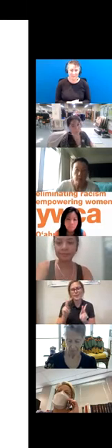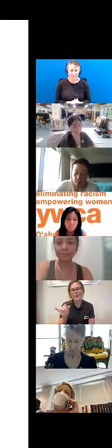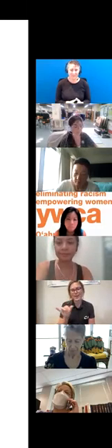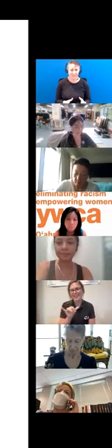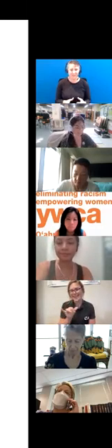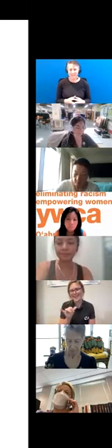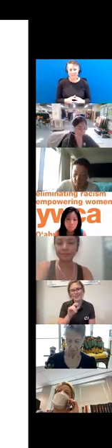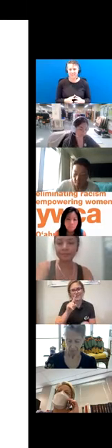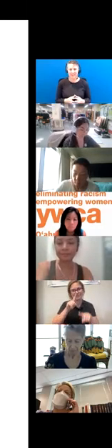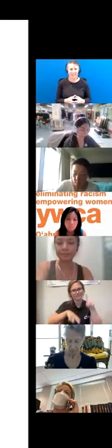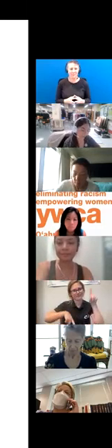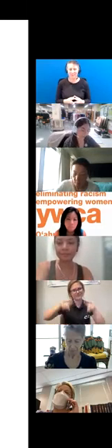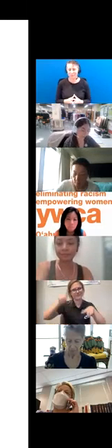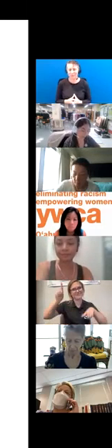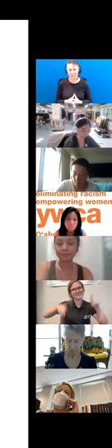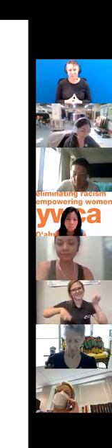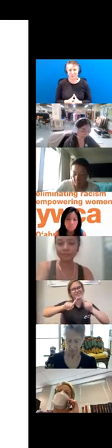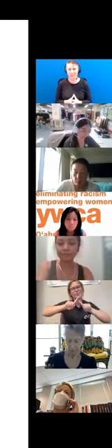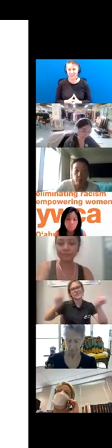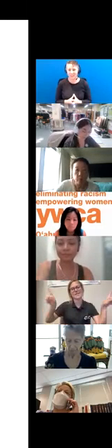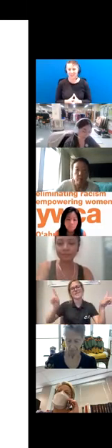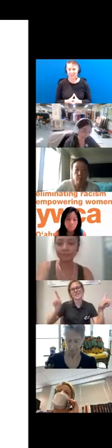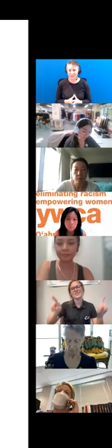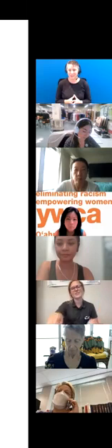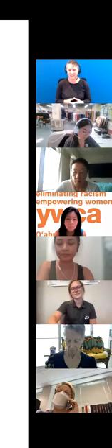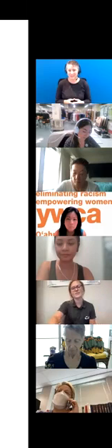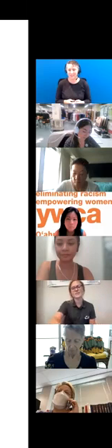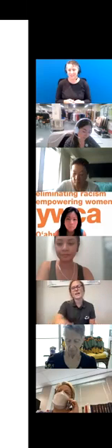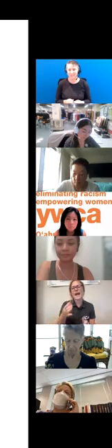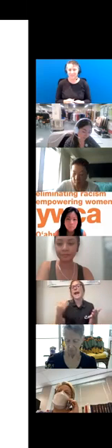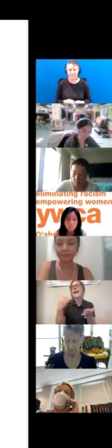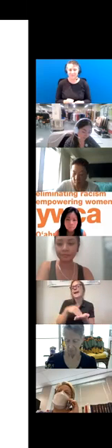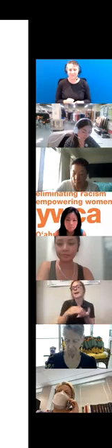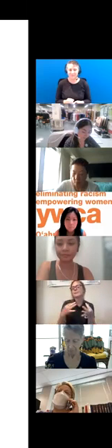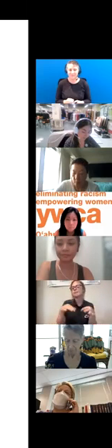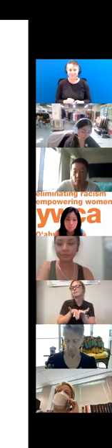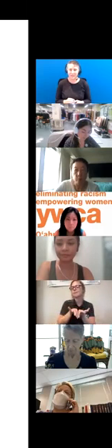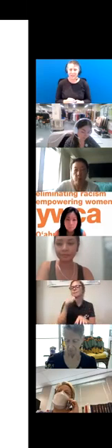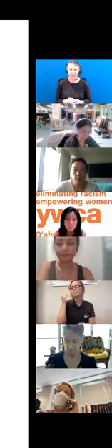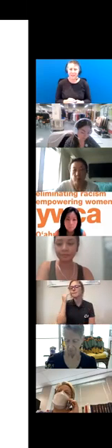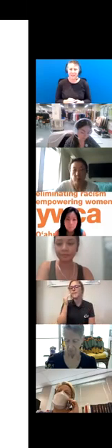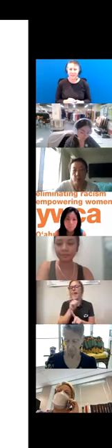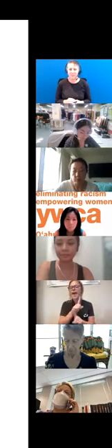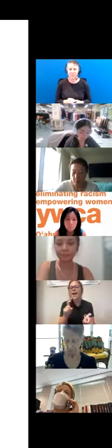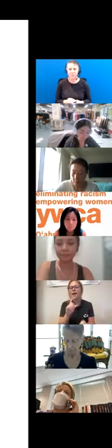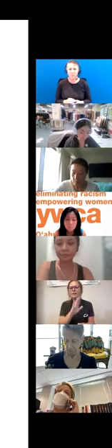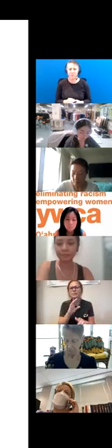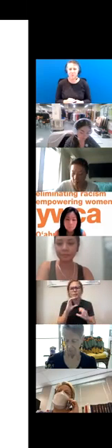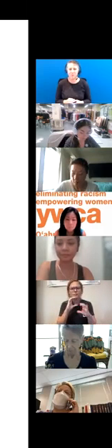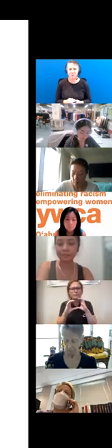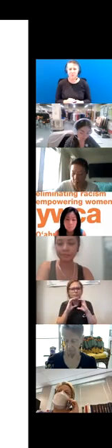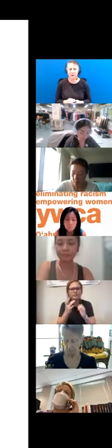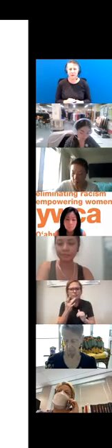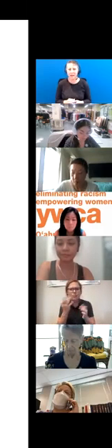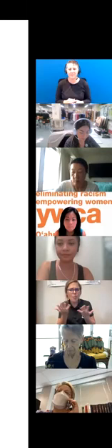And this fifth, as I've been saying, no two deaf people are alike. We are quite different. And again, it's just important